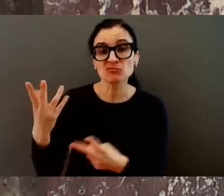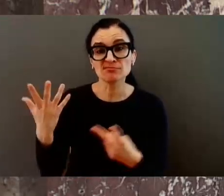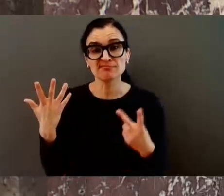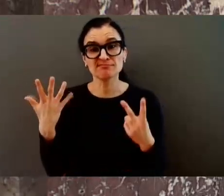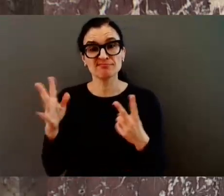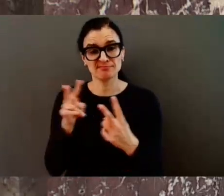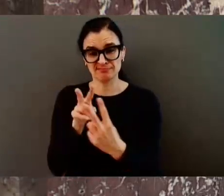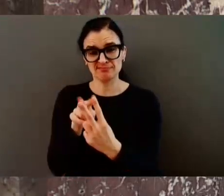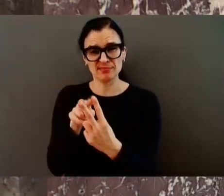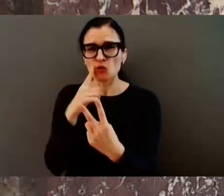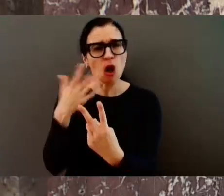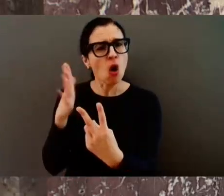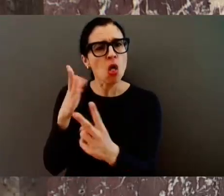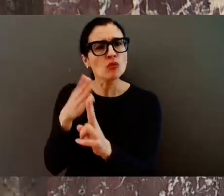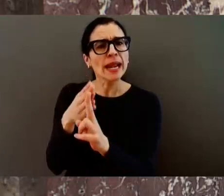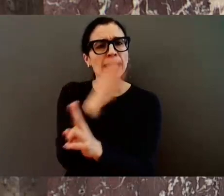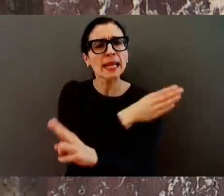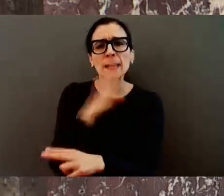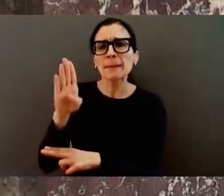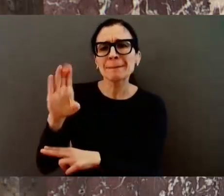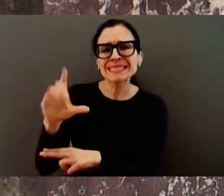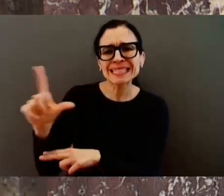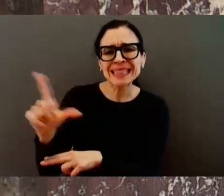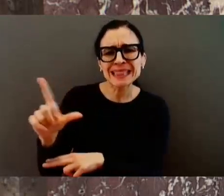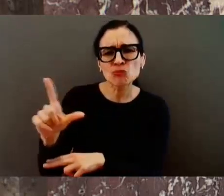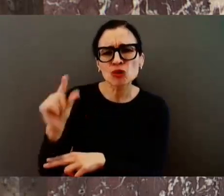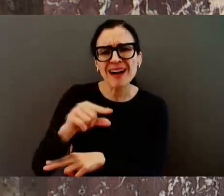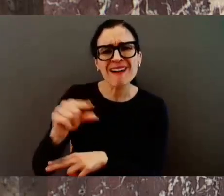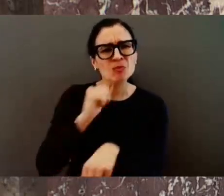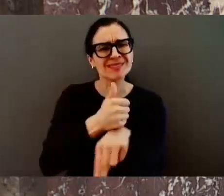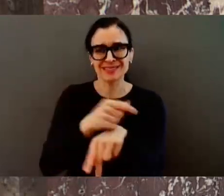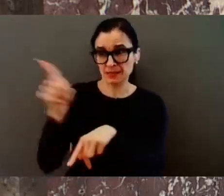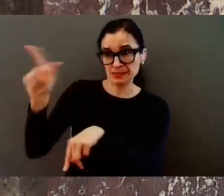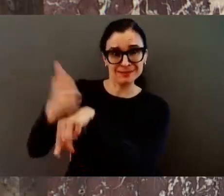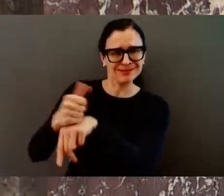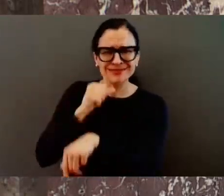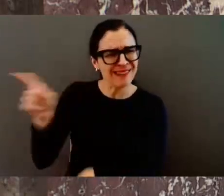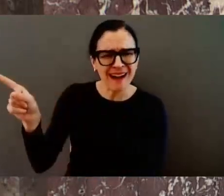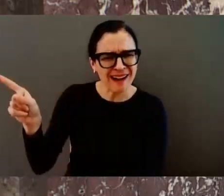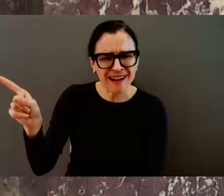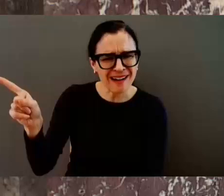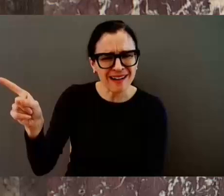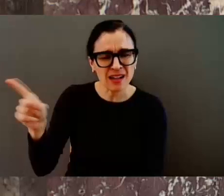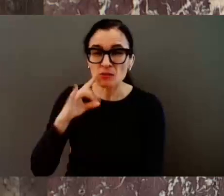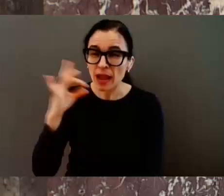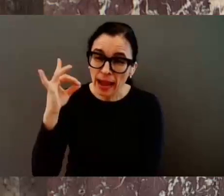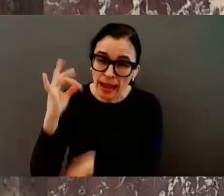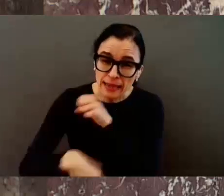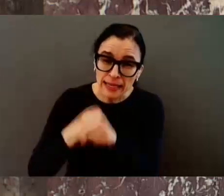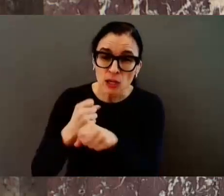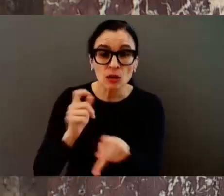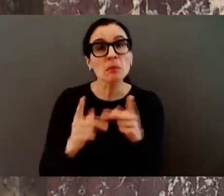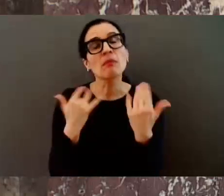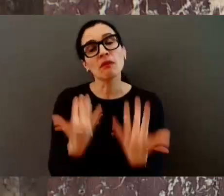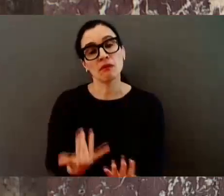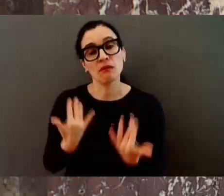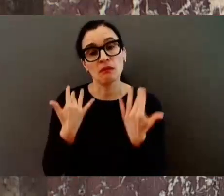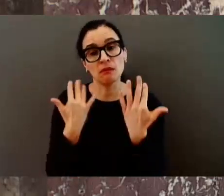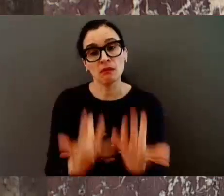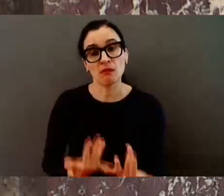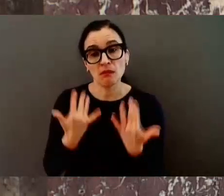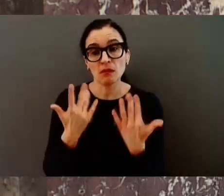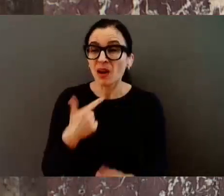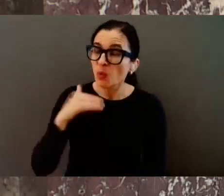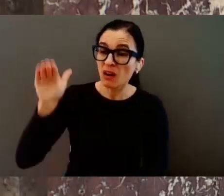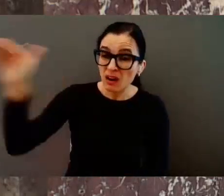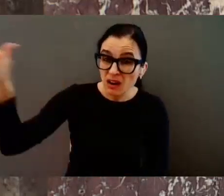8 years. 8 years people have been waiting, and maybe it's because when we asked the Premier about imparting carbon tax on dirty coal, he